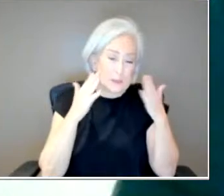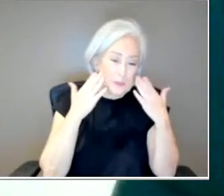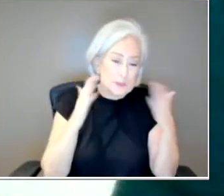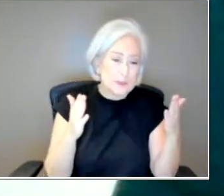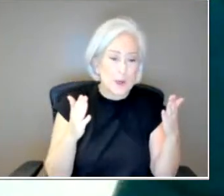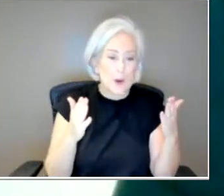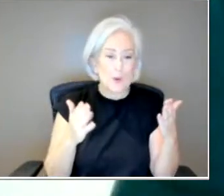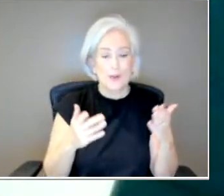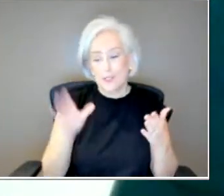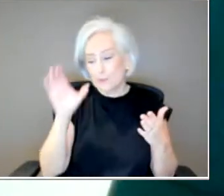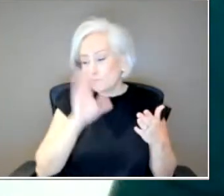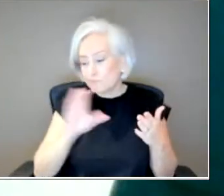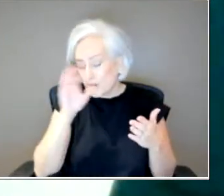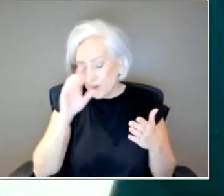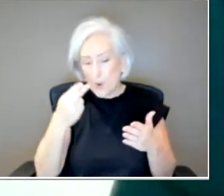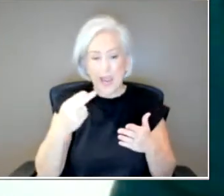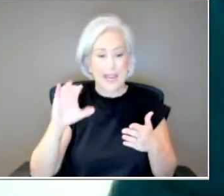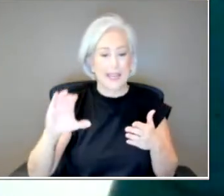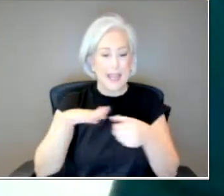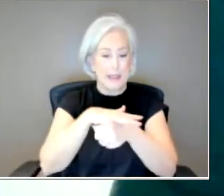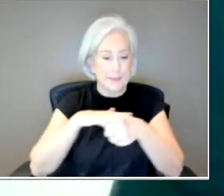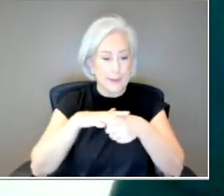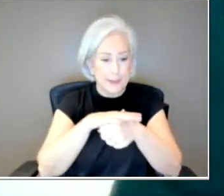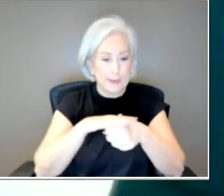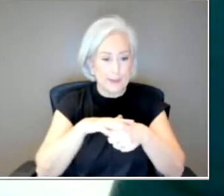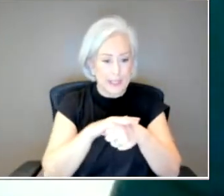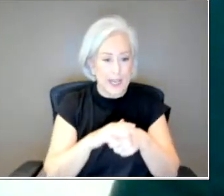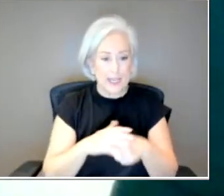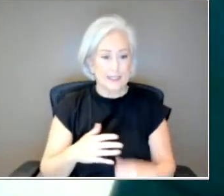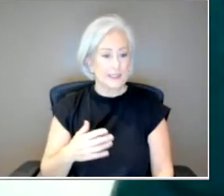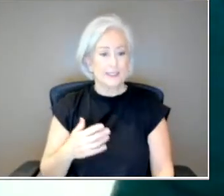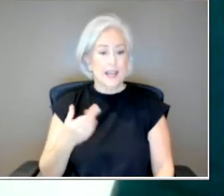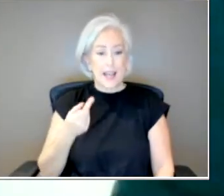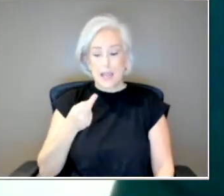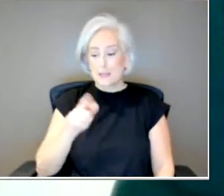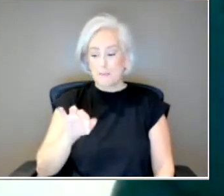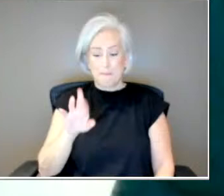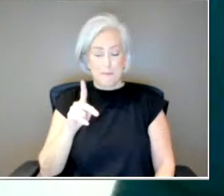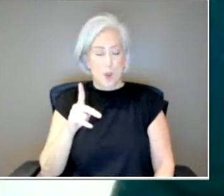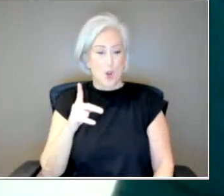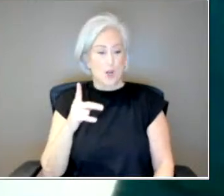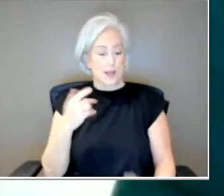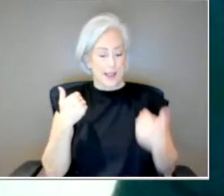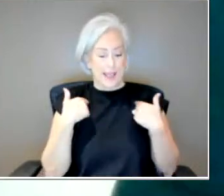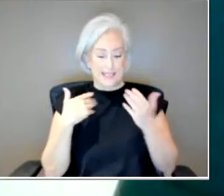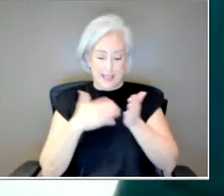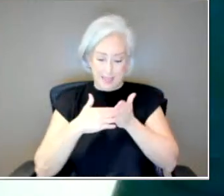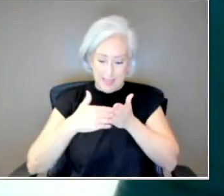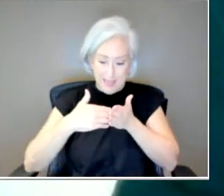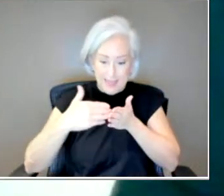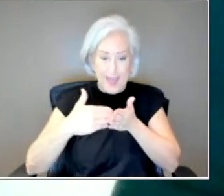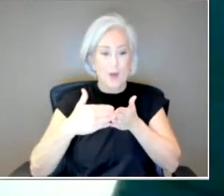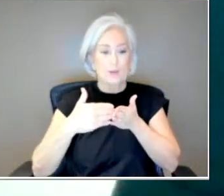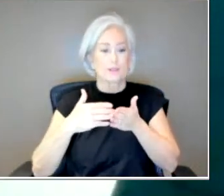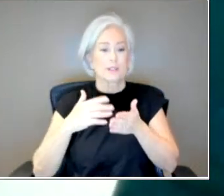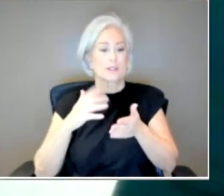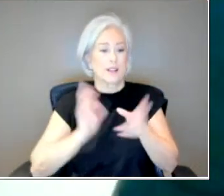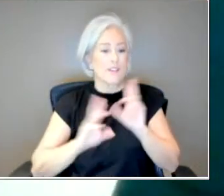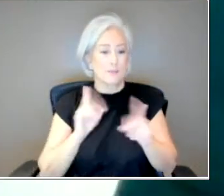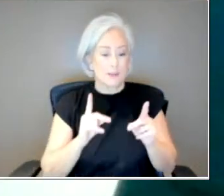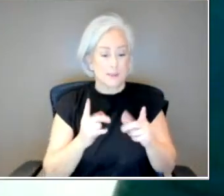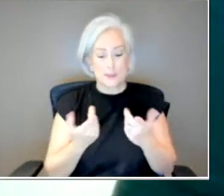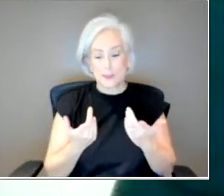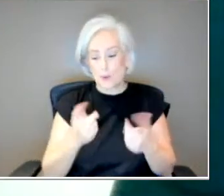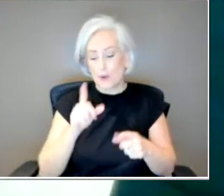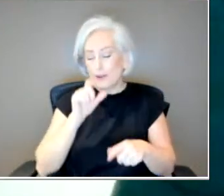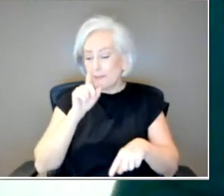handicap spot. And, you know, the parks see hundreds of thousands of people, so you don't always get a handicap spot. So we're driving past that